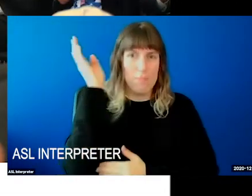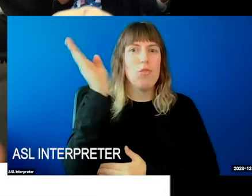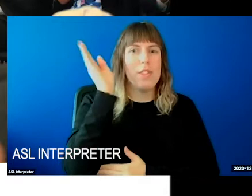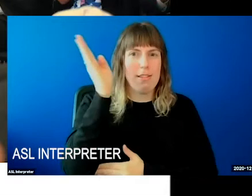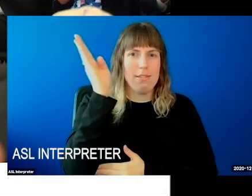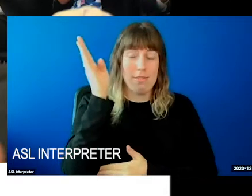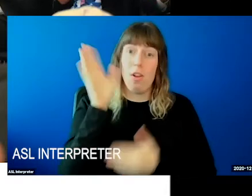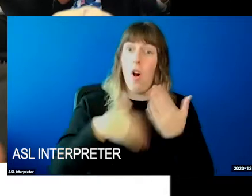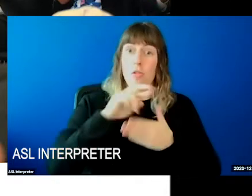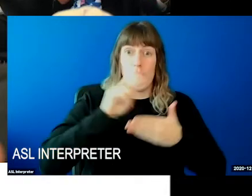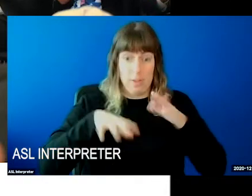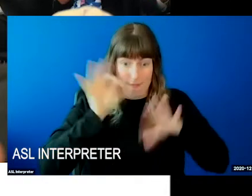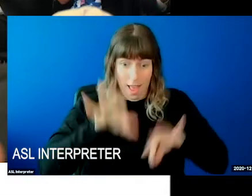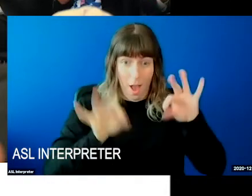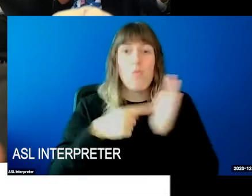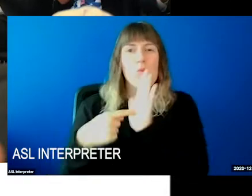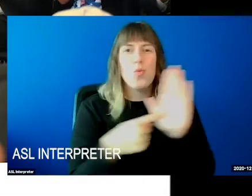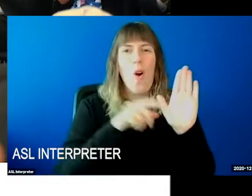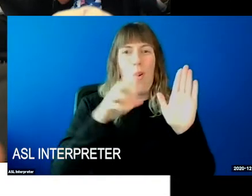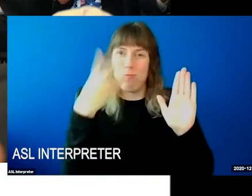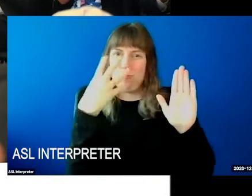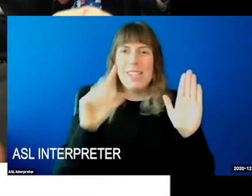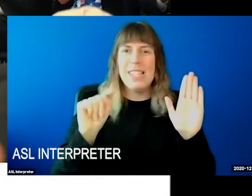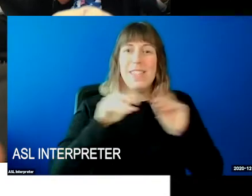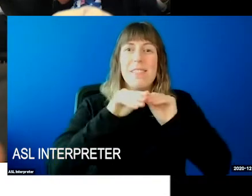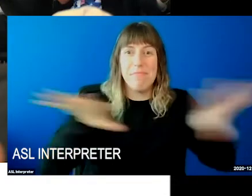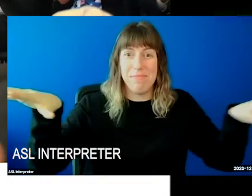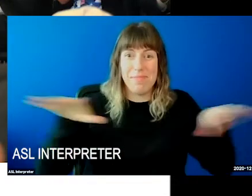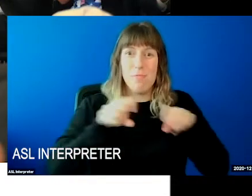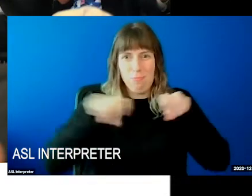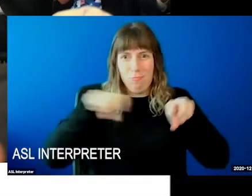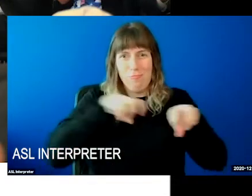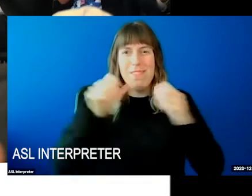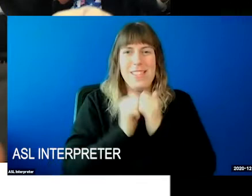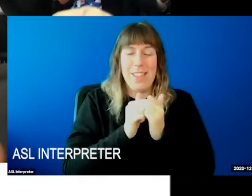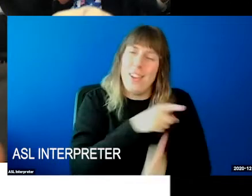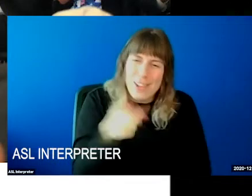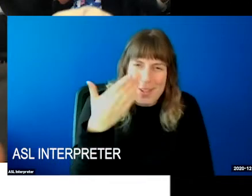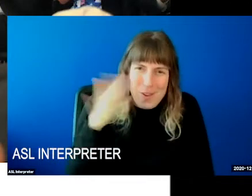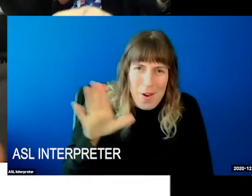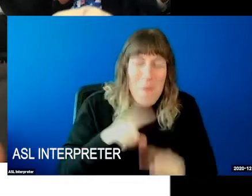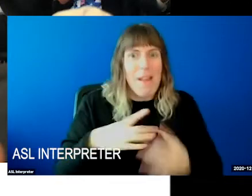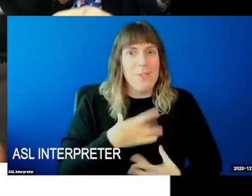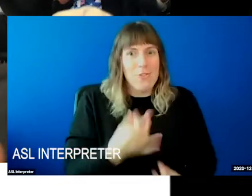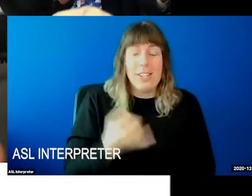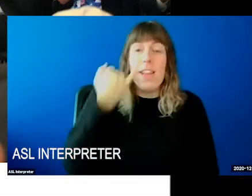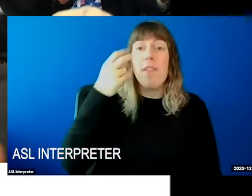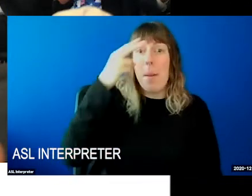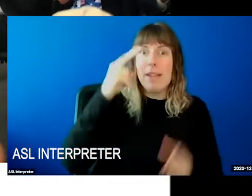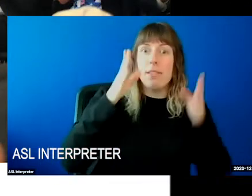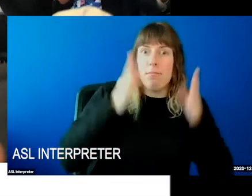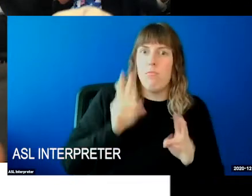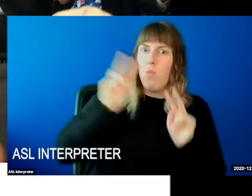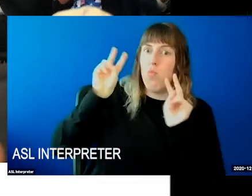results on television, all seated on a stage together. Again, you don't know these people, but for a Mexican audience to see